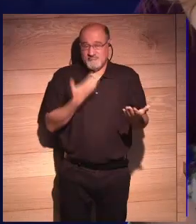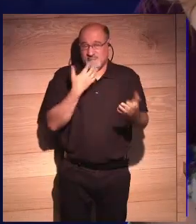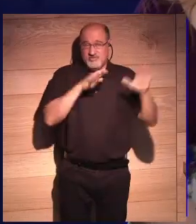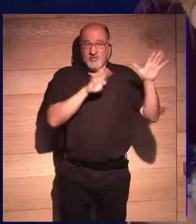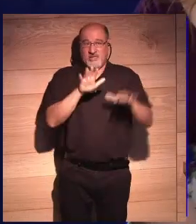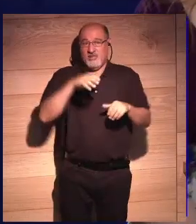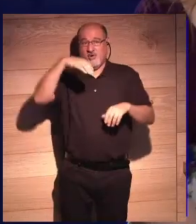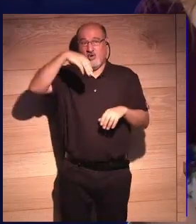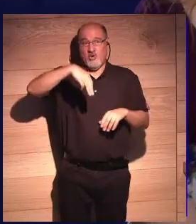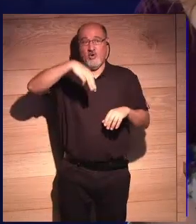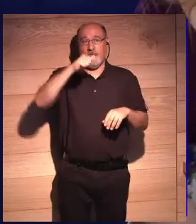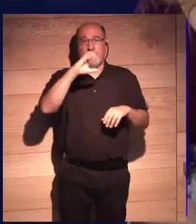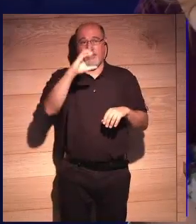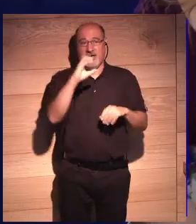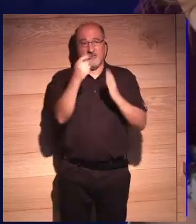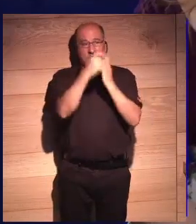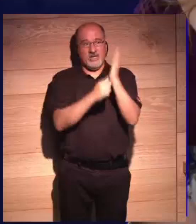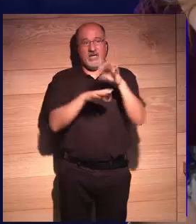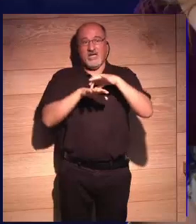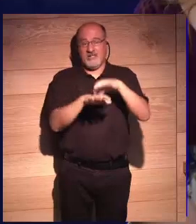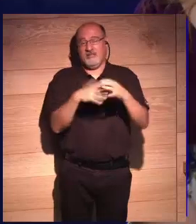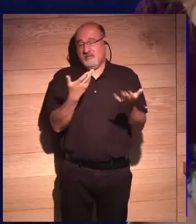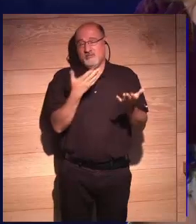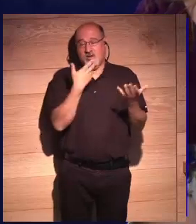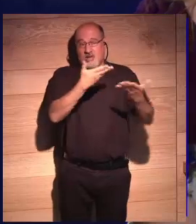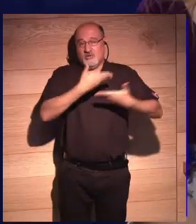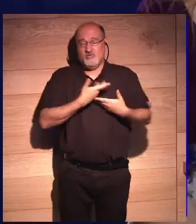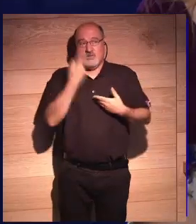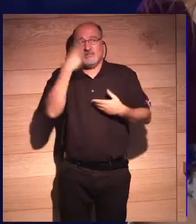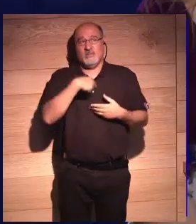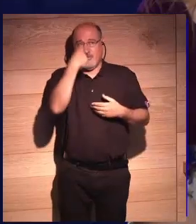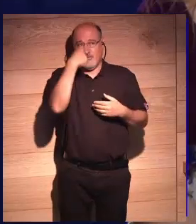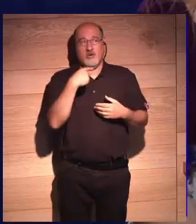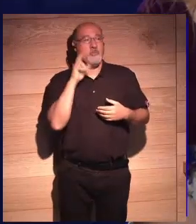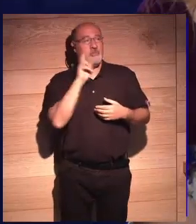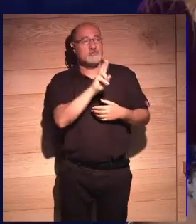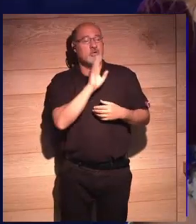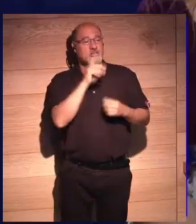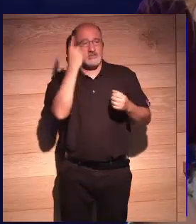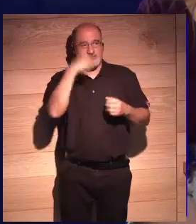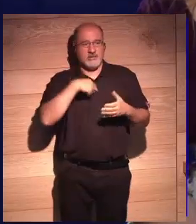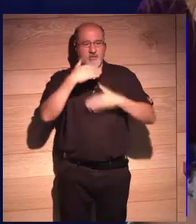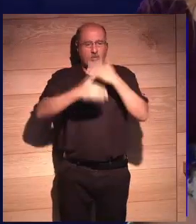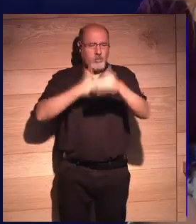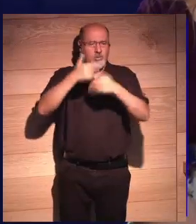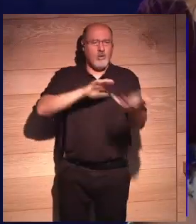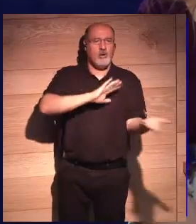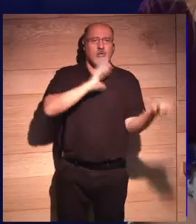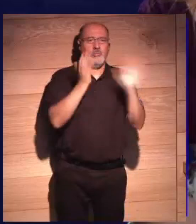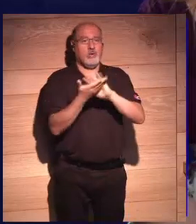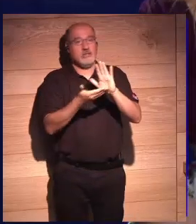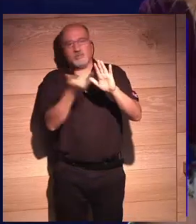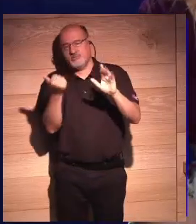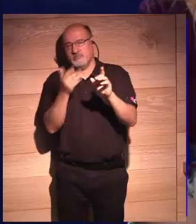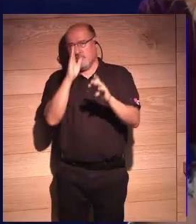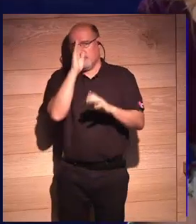leather agendas in Windows 95 or Windows 2000. So this is something that has to happen, and it's linked to evolution. Of course,